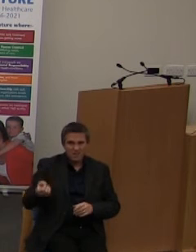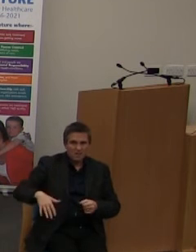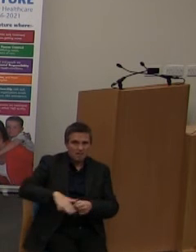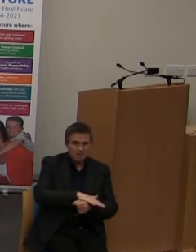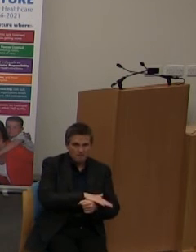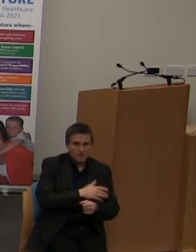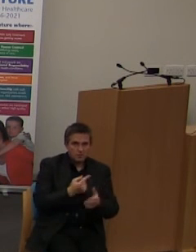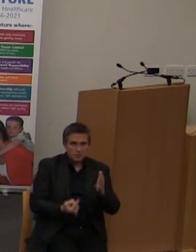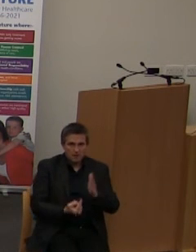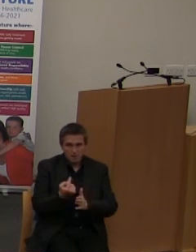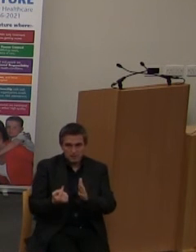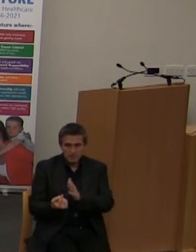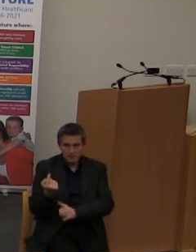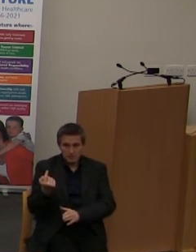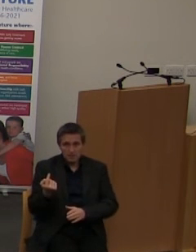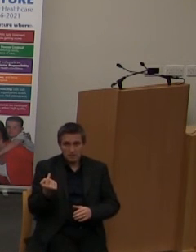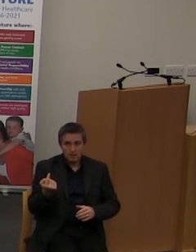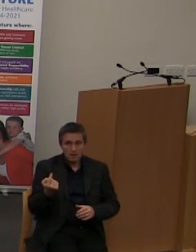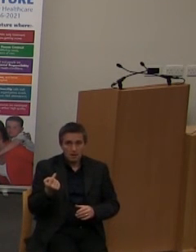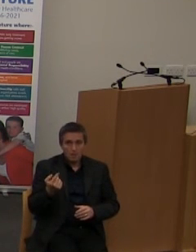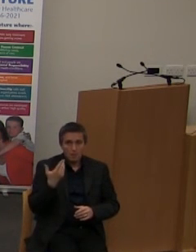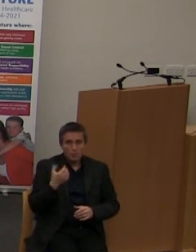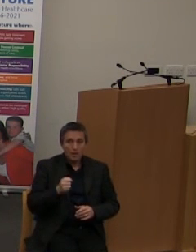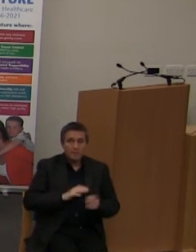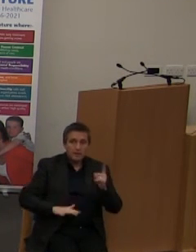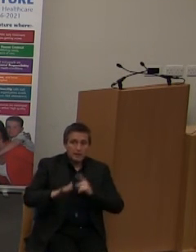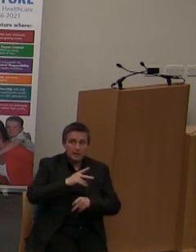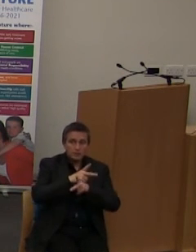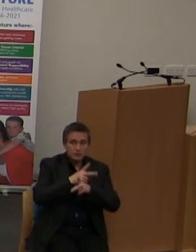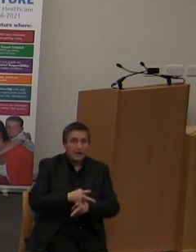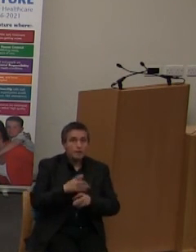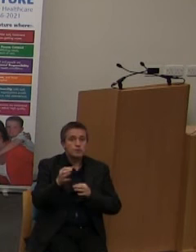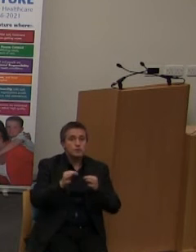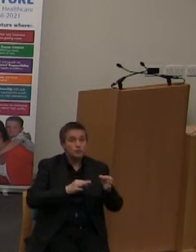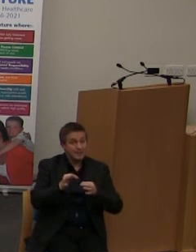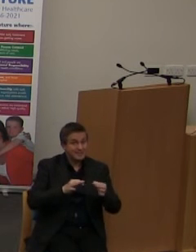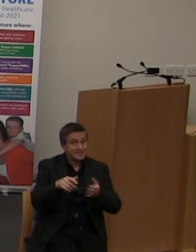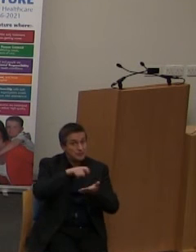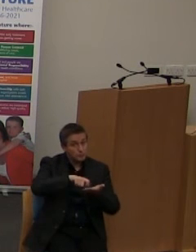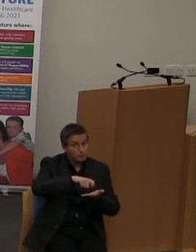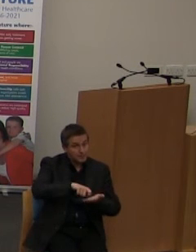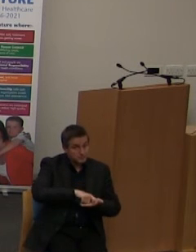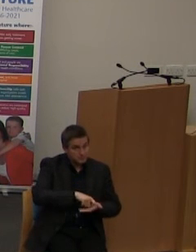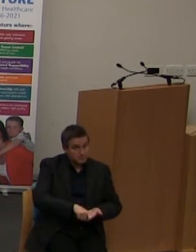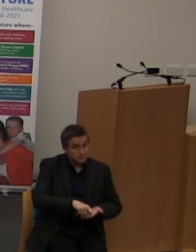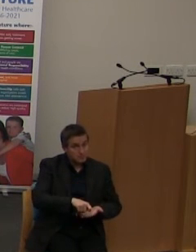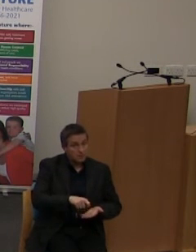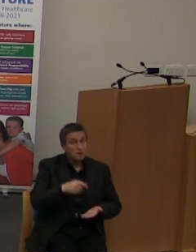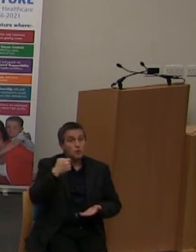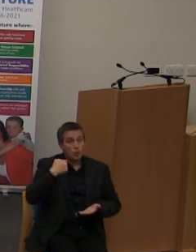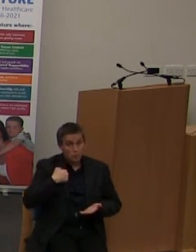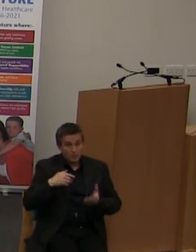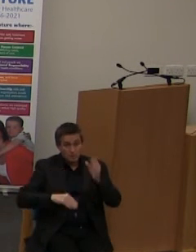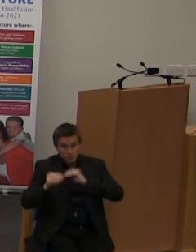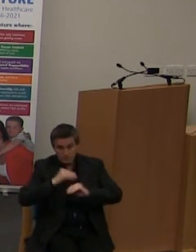we're doing across the partnerships, but obviously there's a national carer strategy that's been developed, and we have been updating the Integration Joint